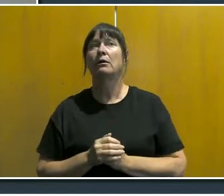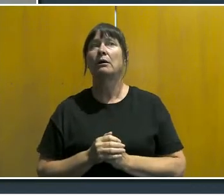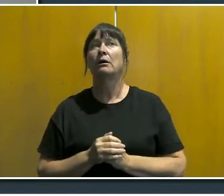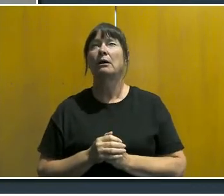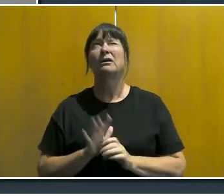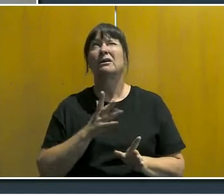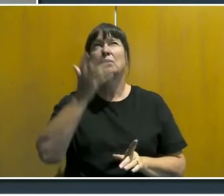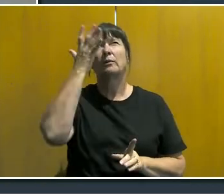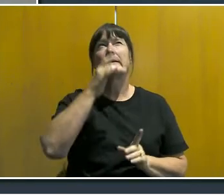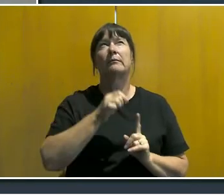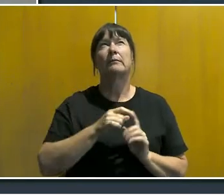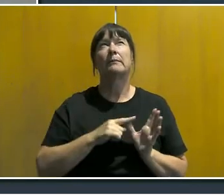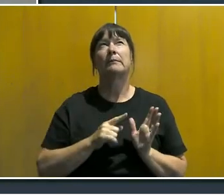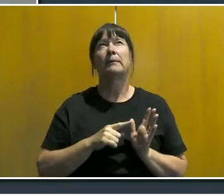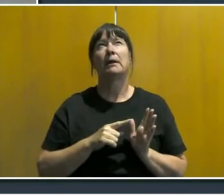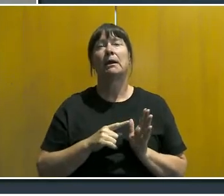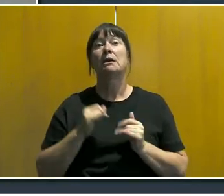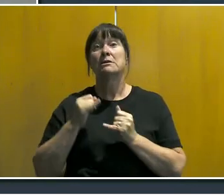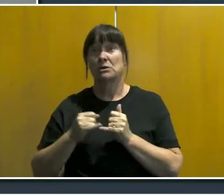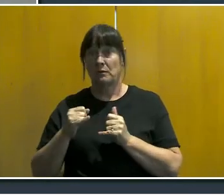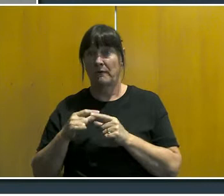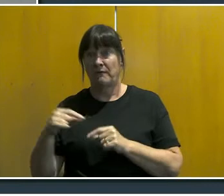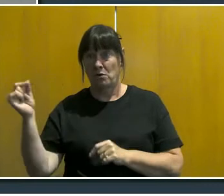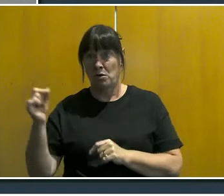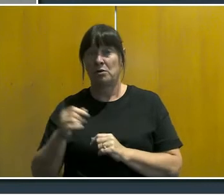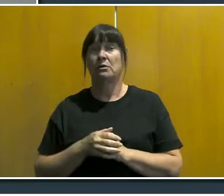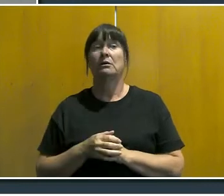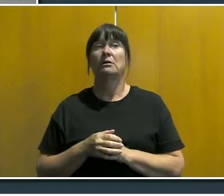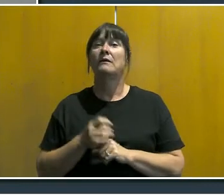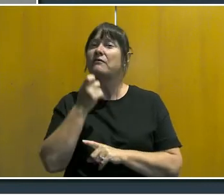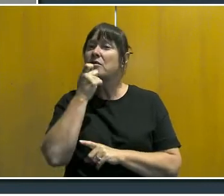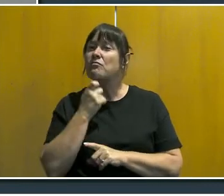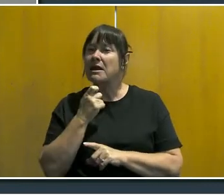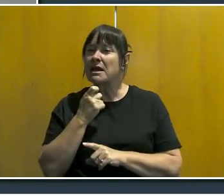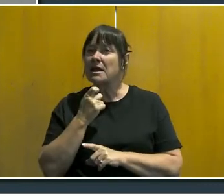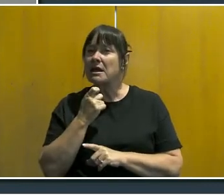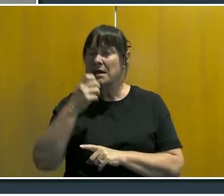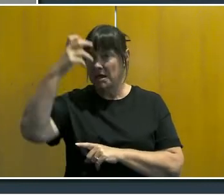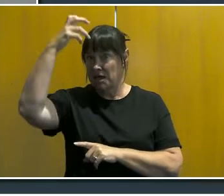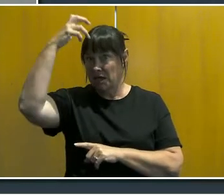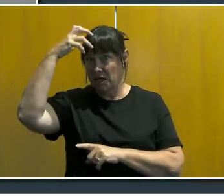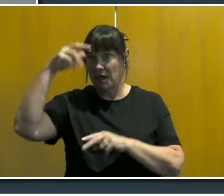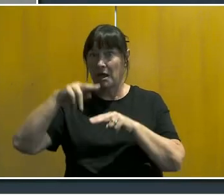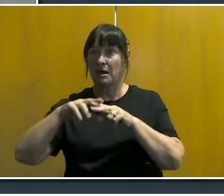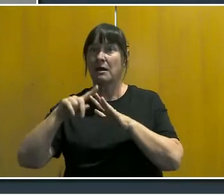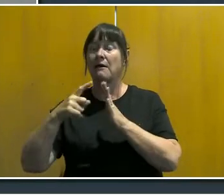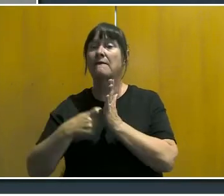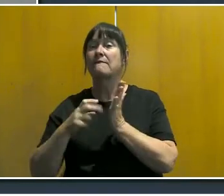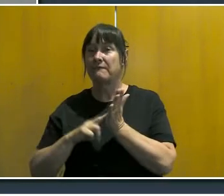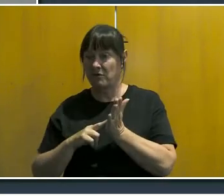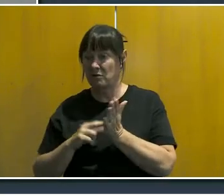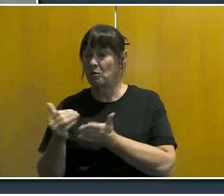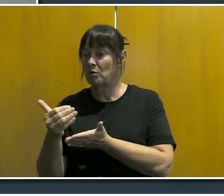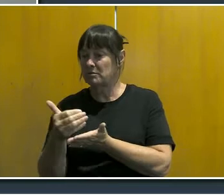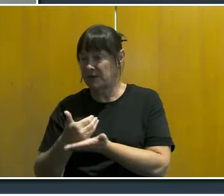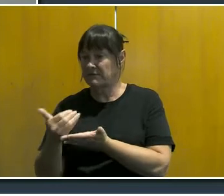not queen palms, silver ferns, and the very rare king fern which are in there. They will go to conservation